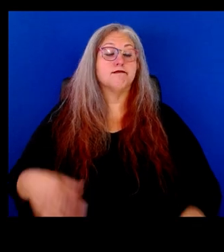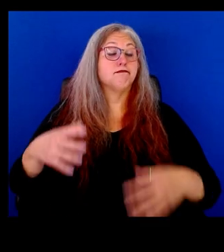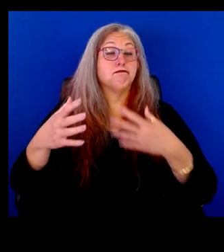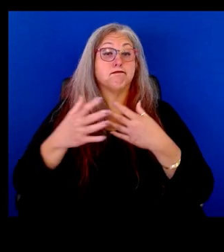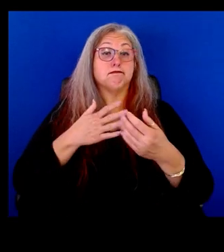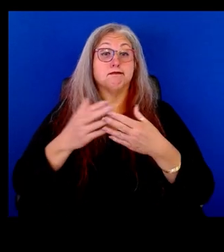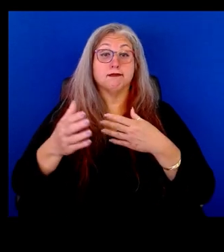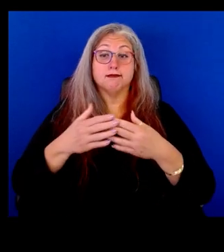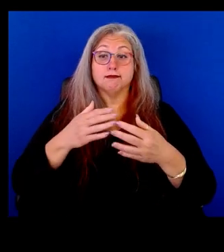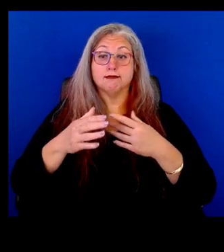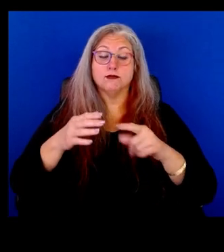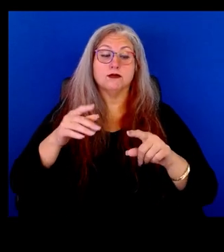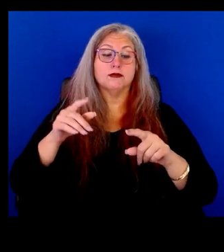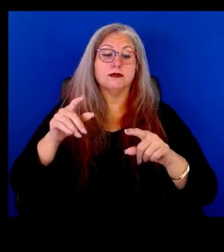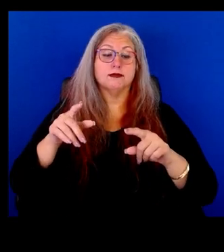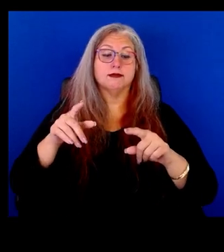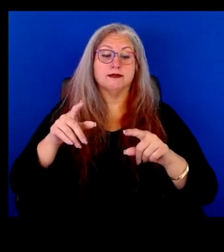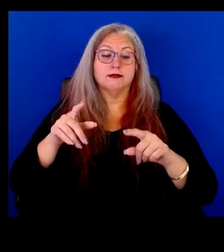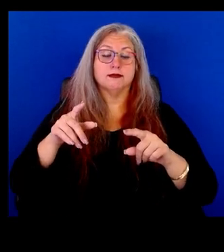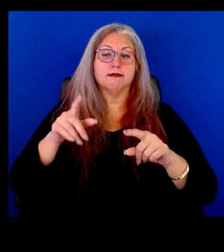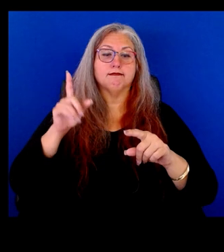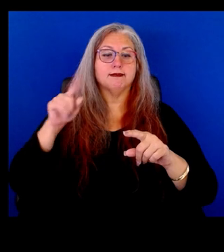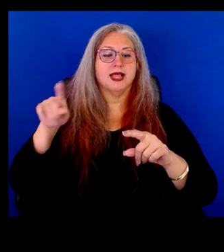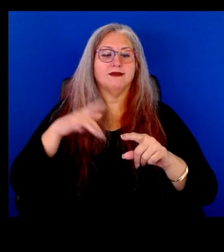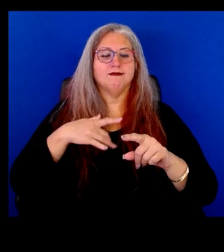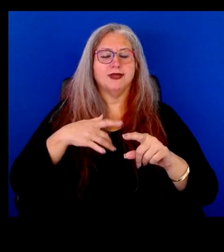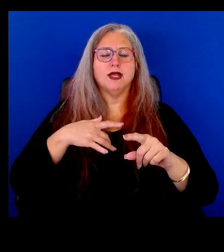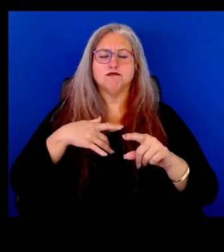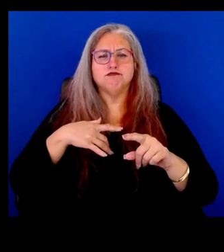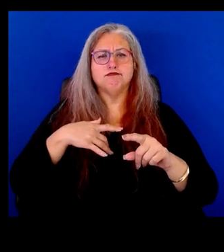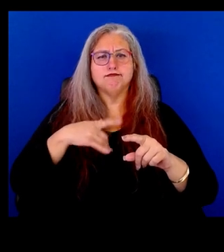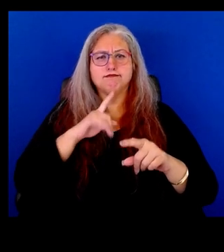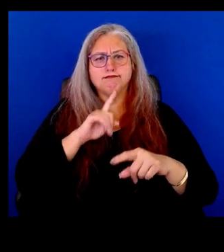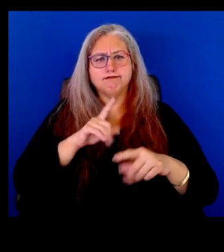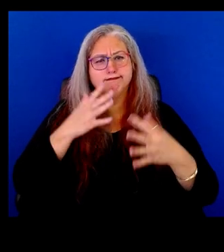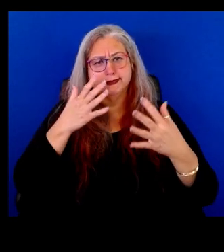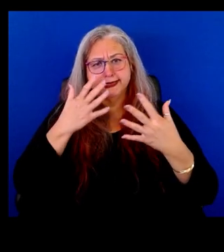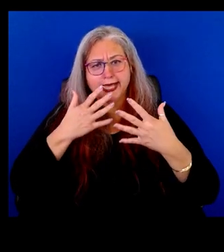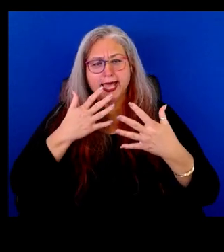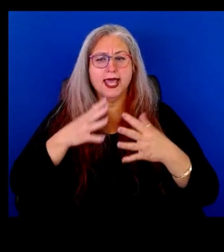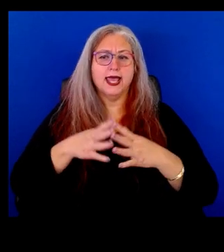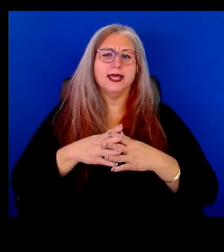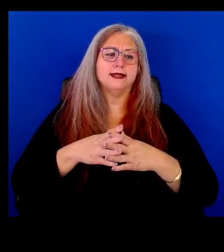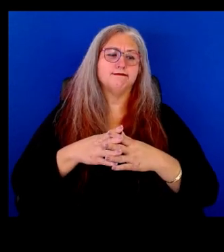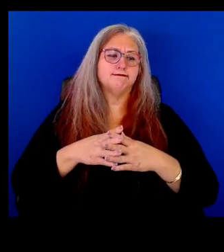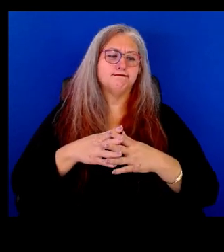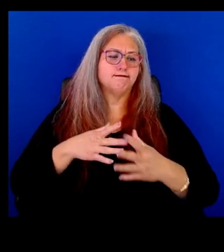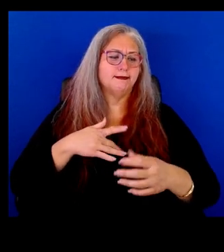Despite the fact that they felt sad, they felt